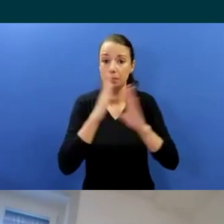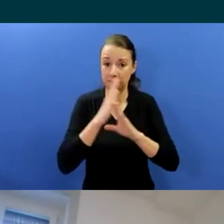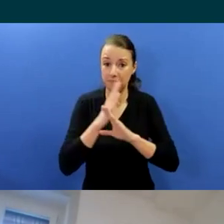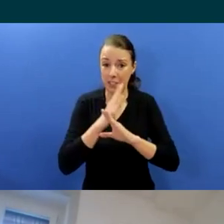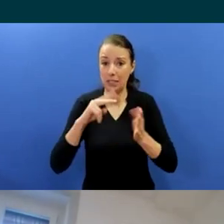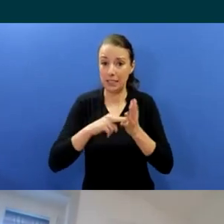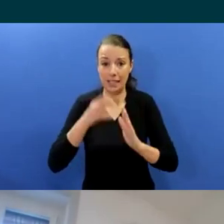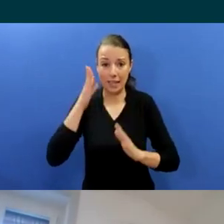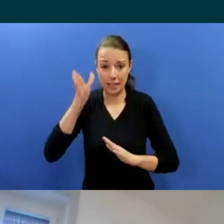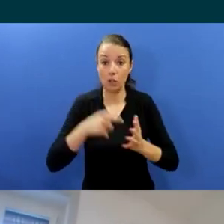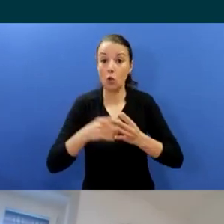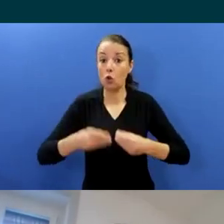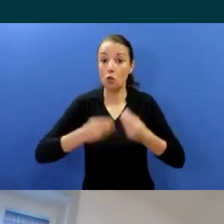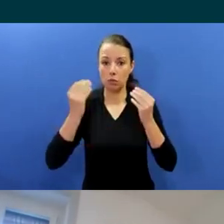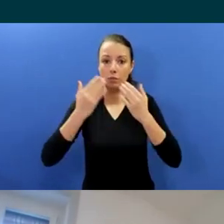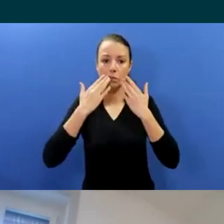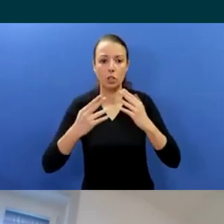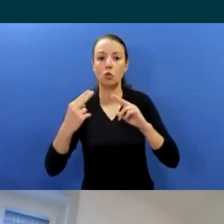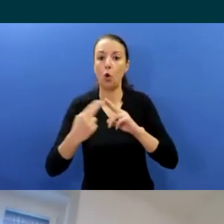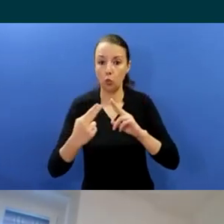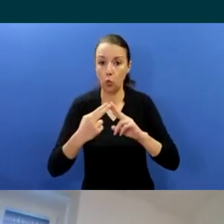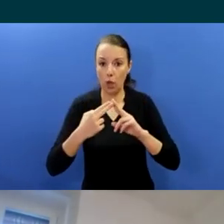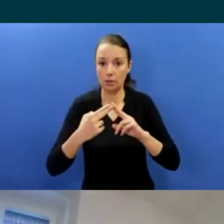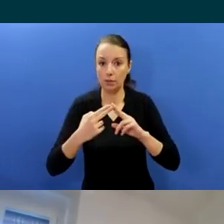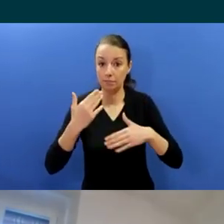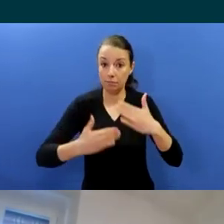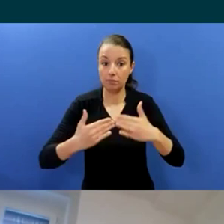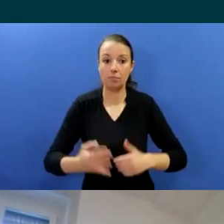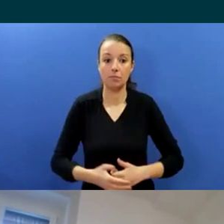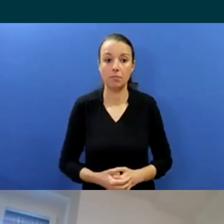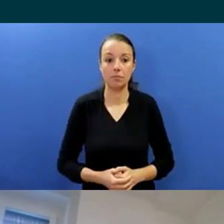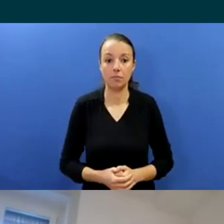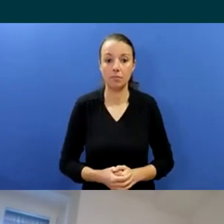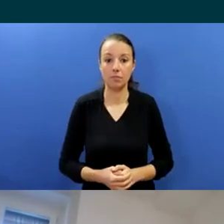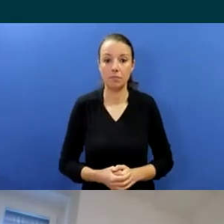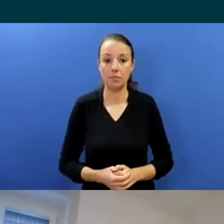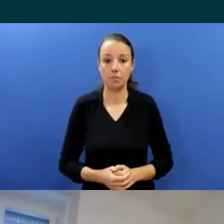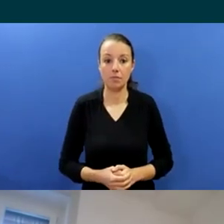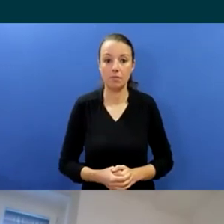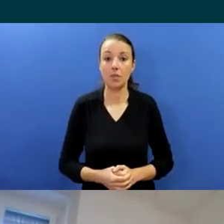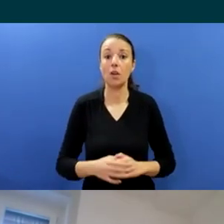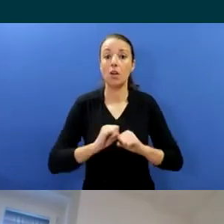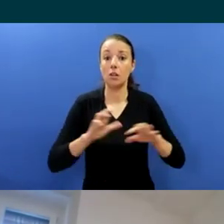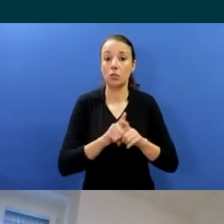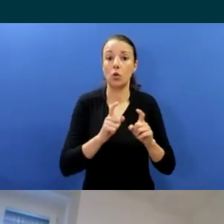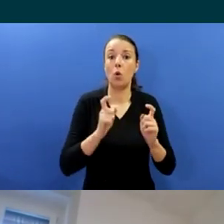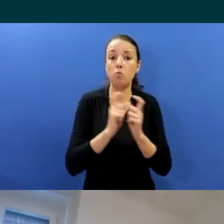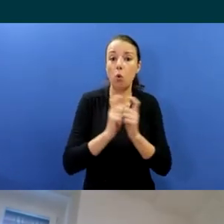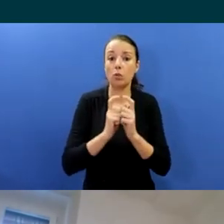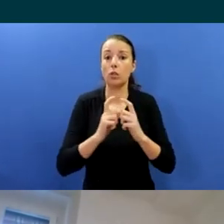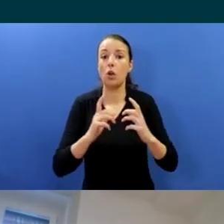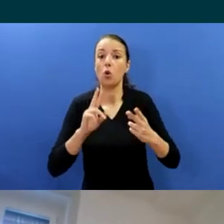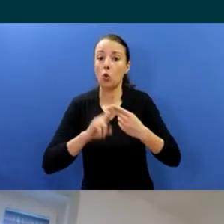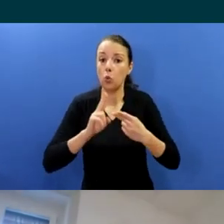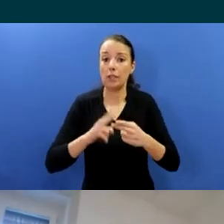sounding boards. These sounding boards took place in the city hall. There we invited people. The people were able to